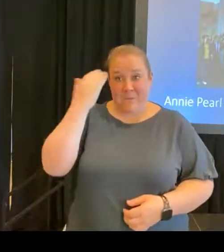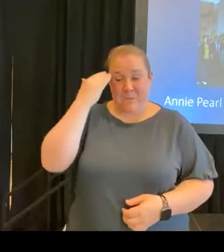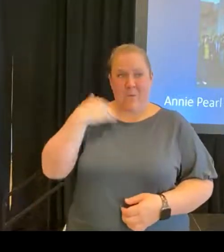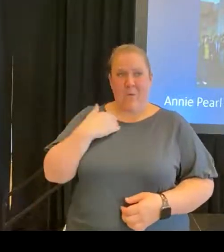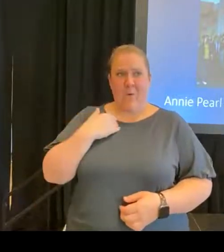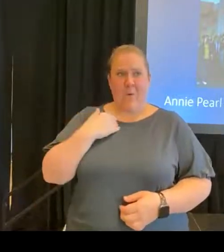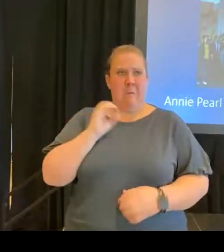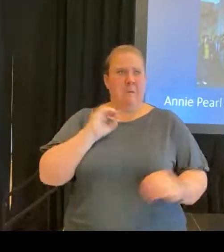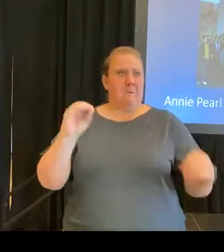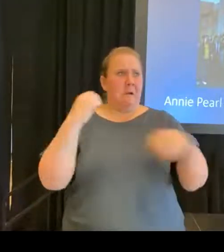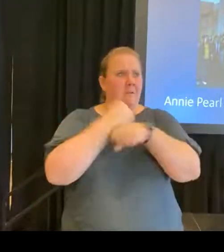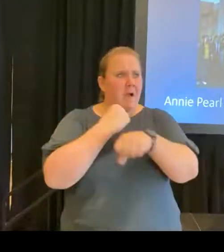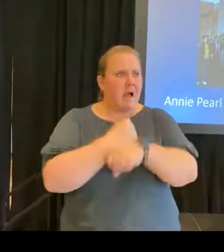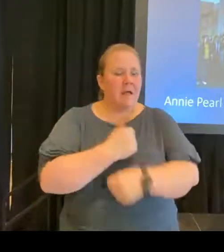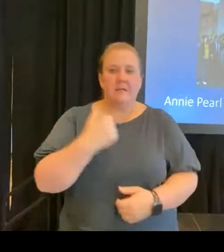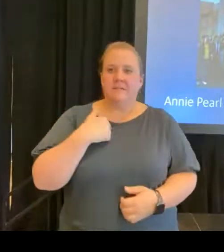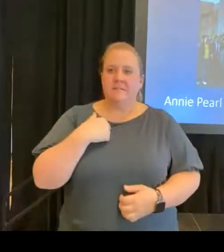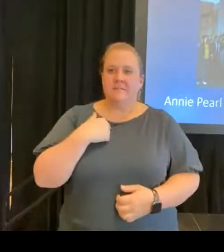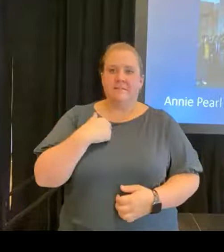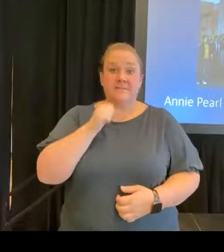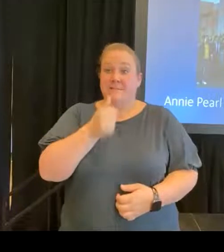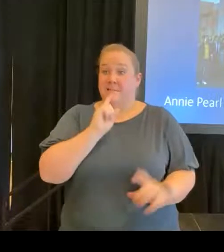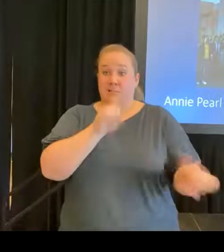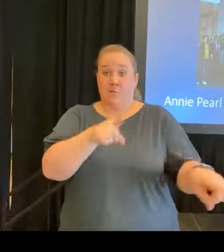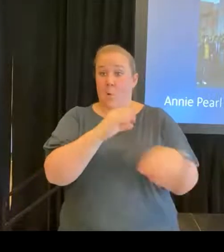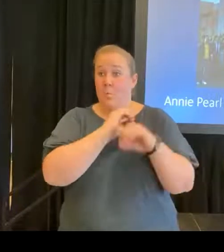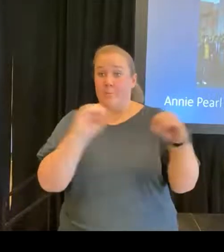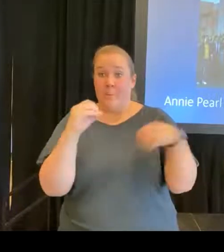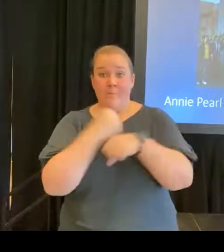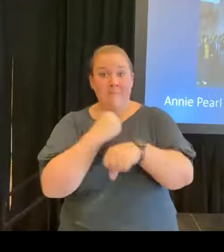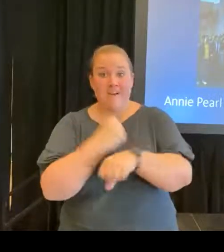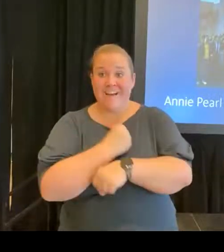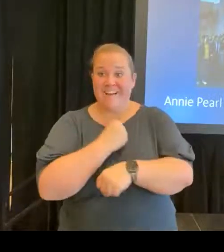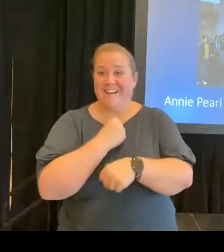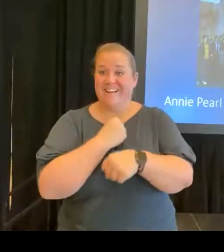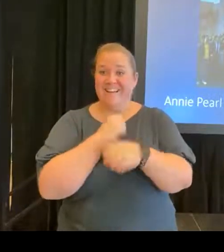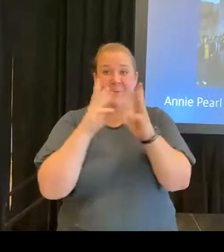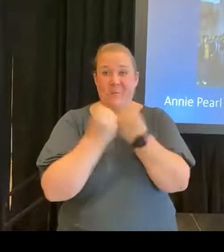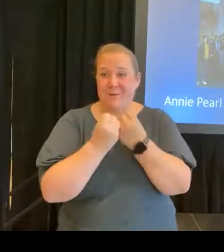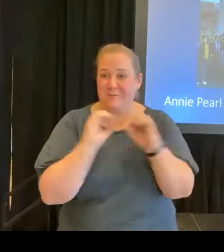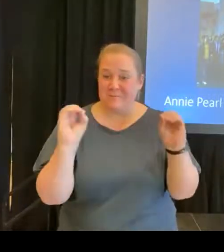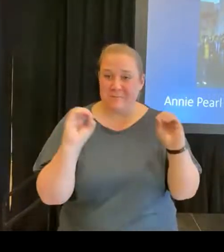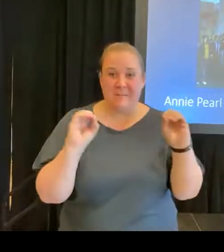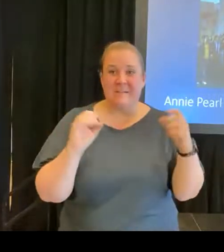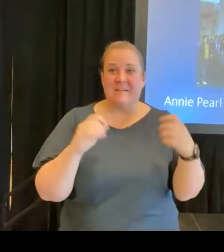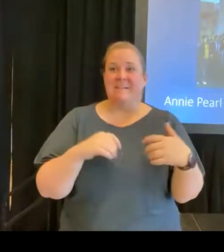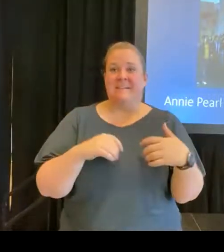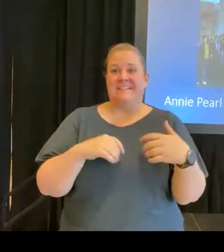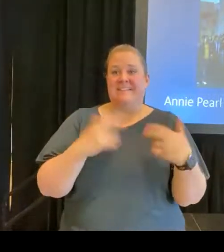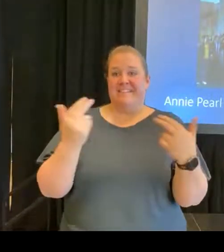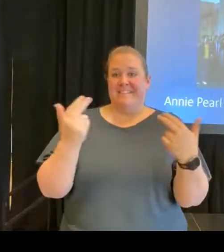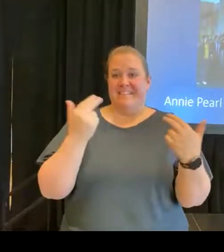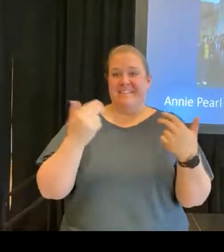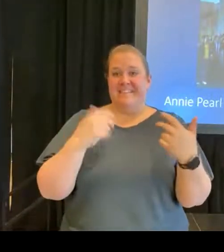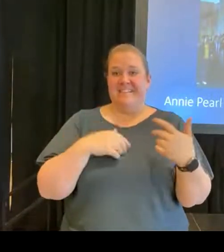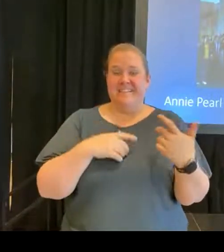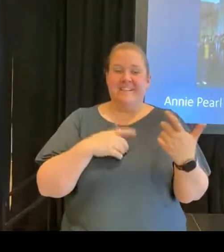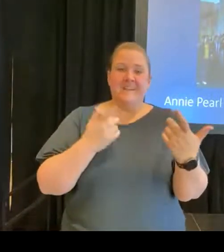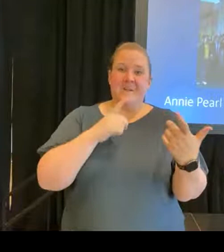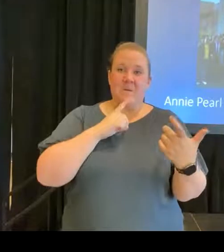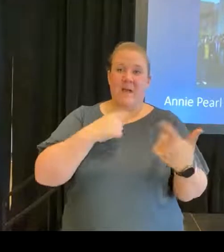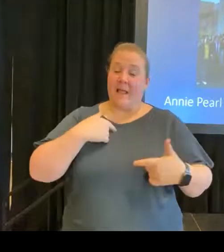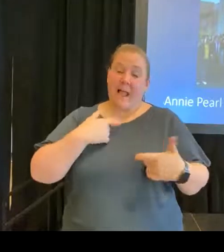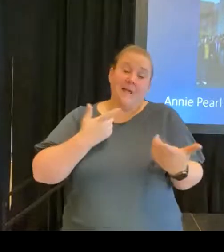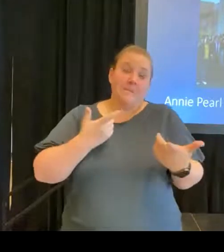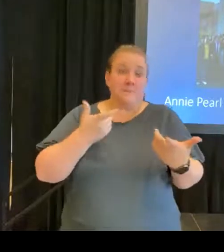nonviolent. I could never go to the nonviolent workshops. But this made a decision I was going